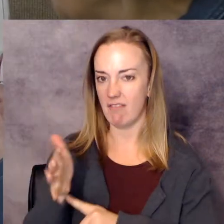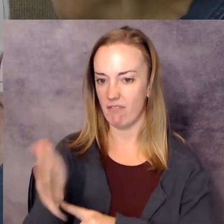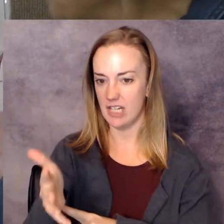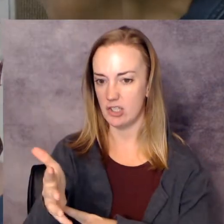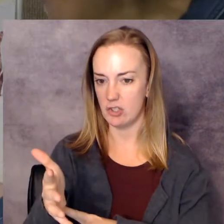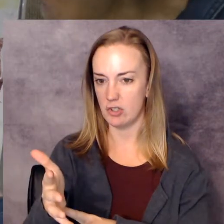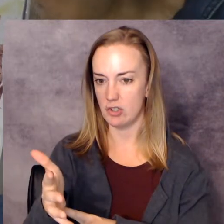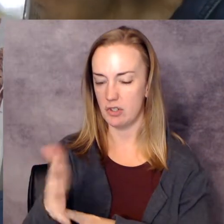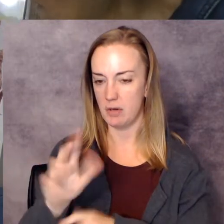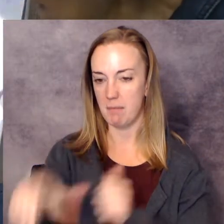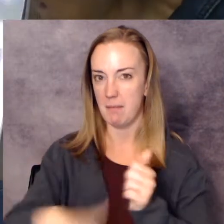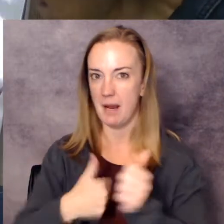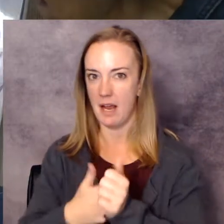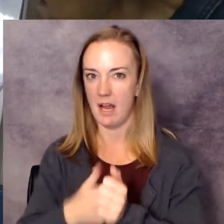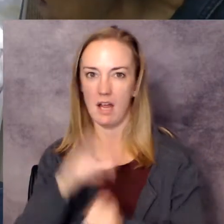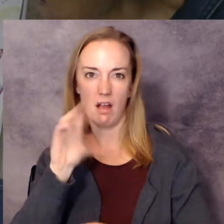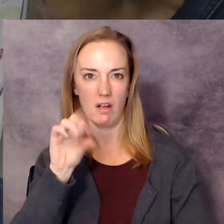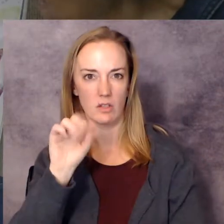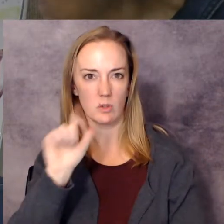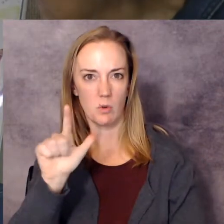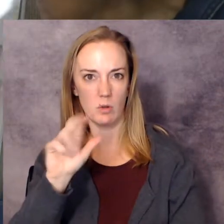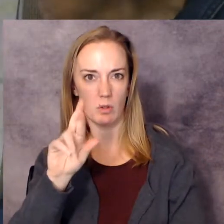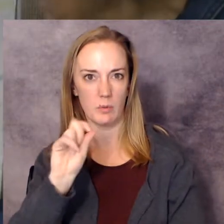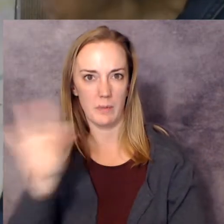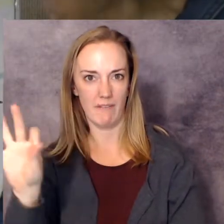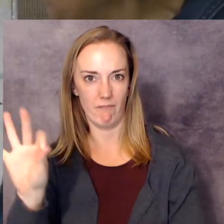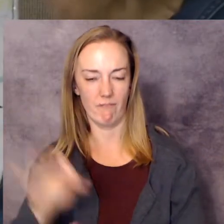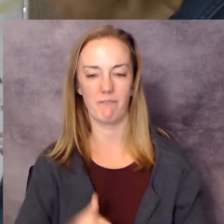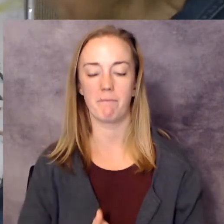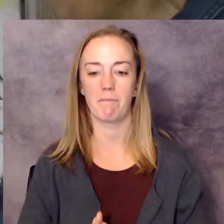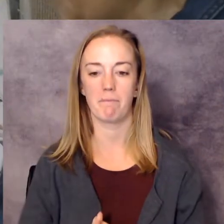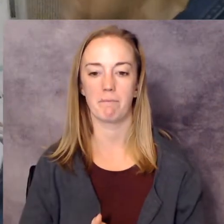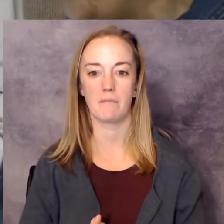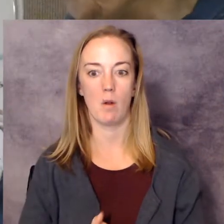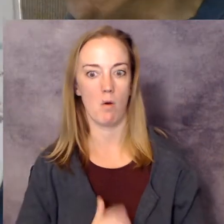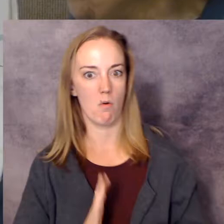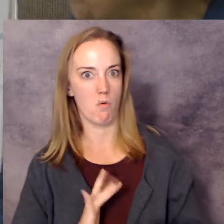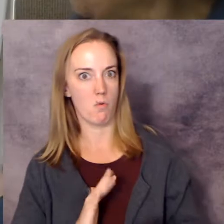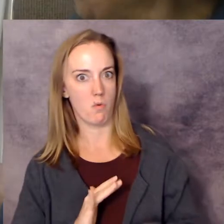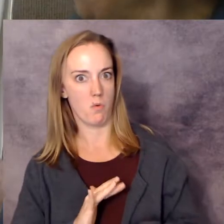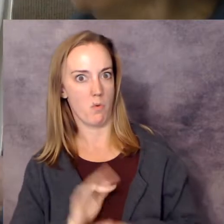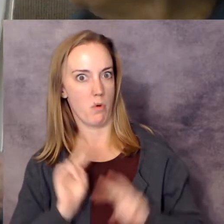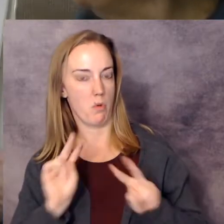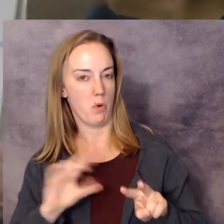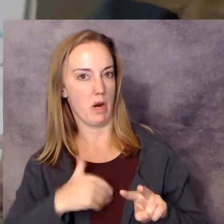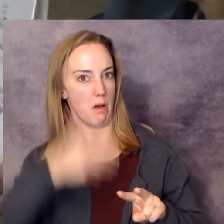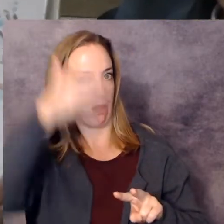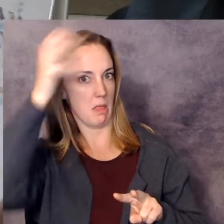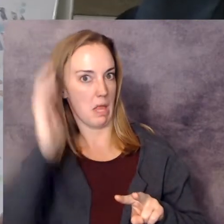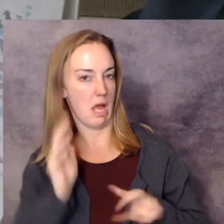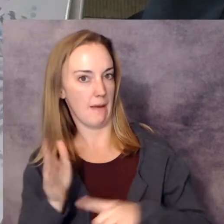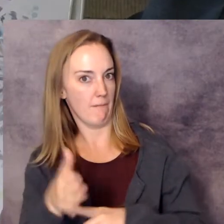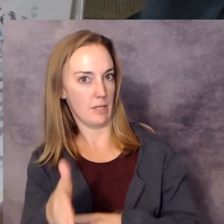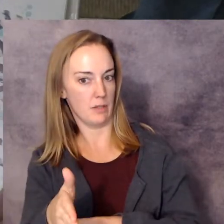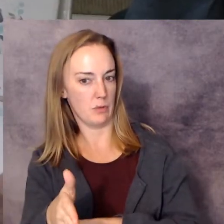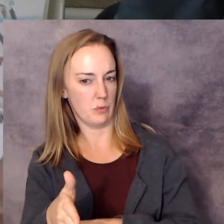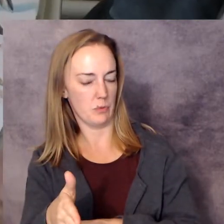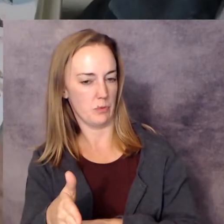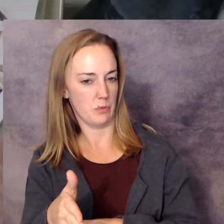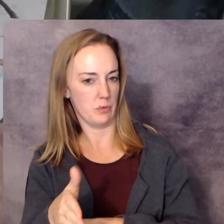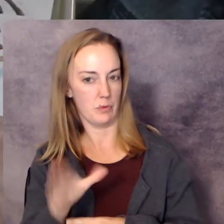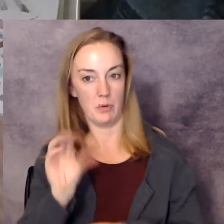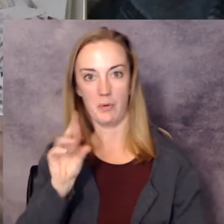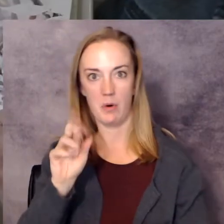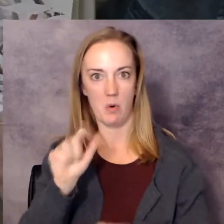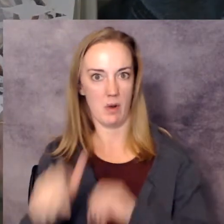a coral reef. All right, let's see our lion. Oh, look at our lionfish. That coral